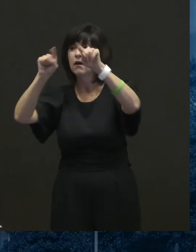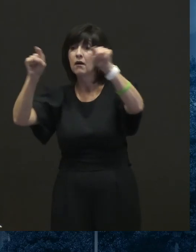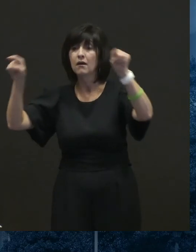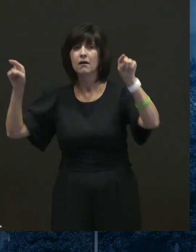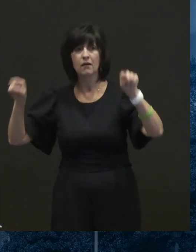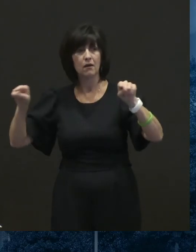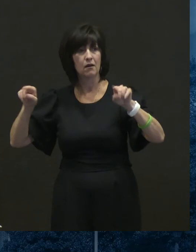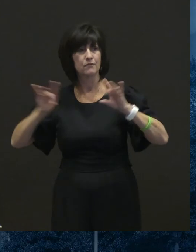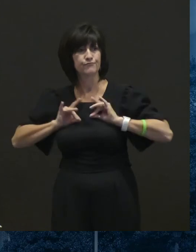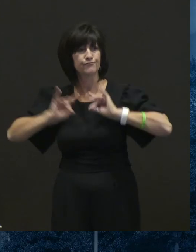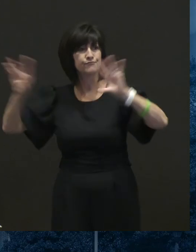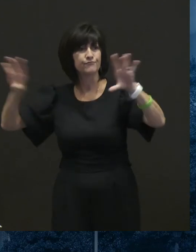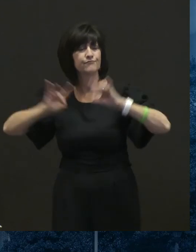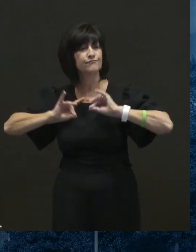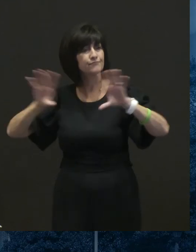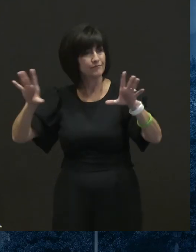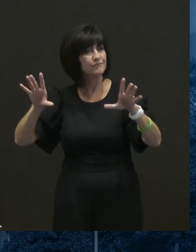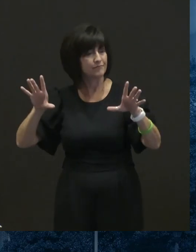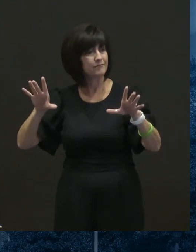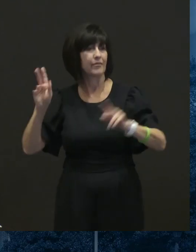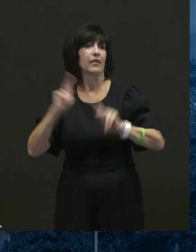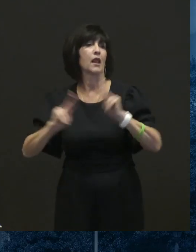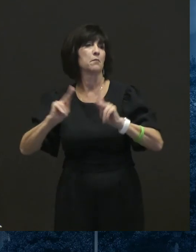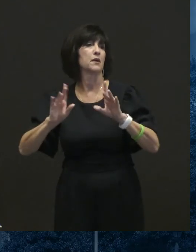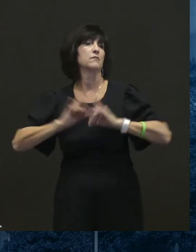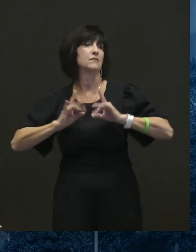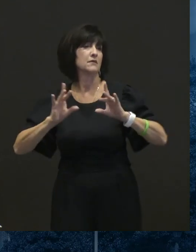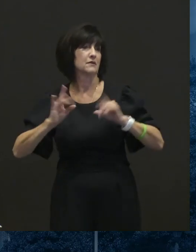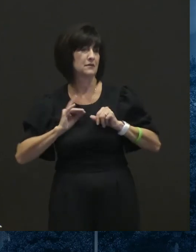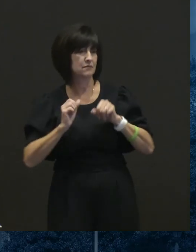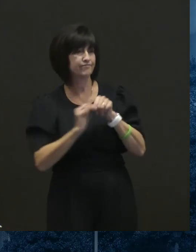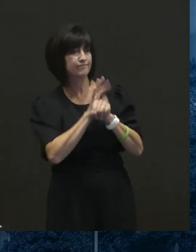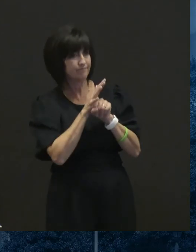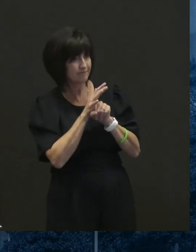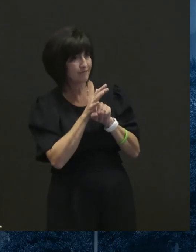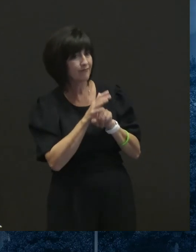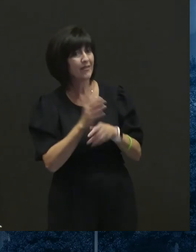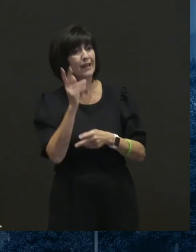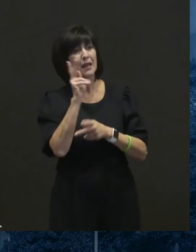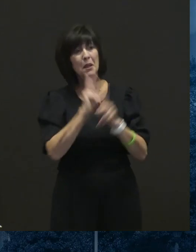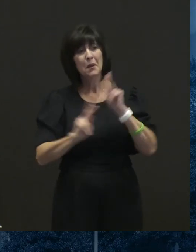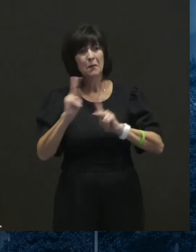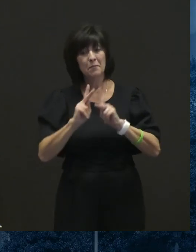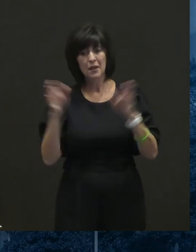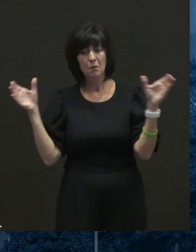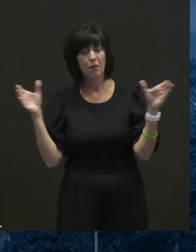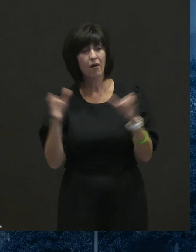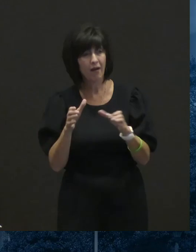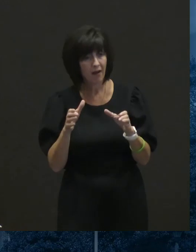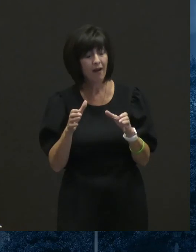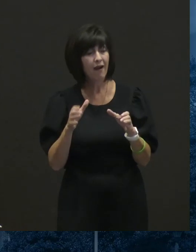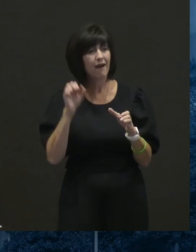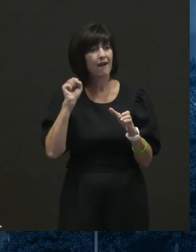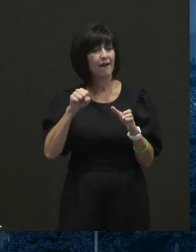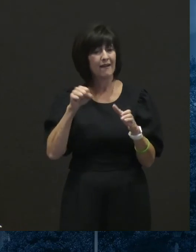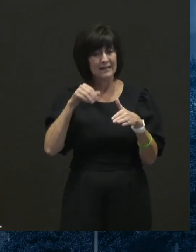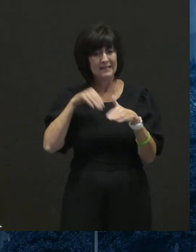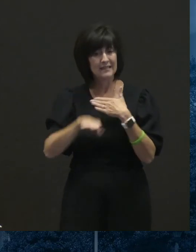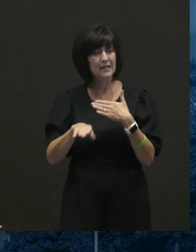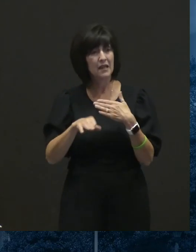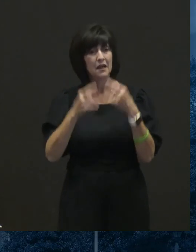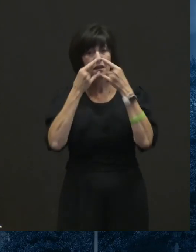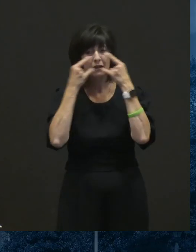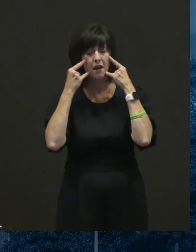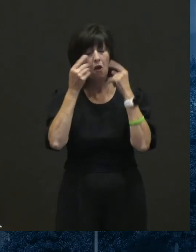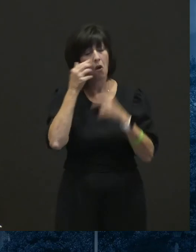leave drop their guard down and they take their mask off, or they forget about not being